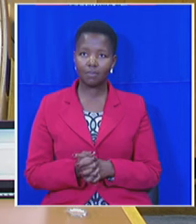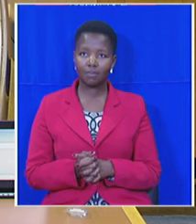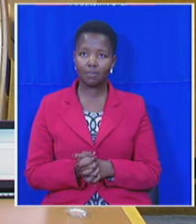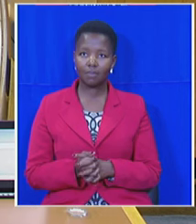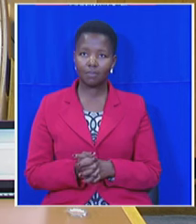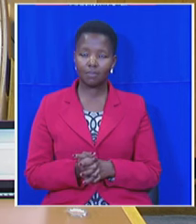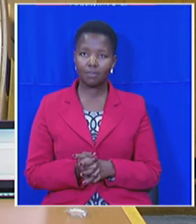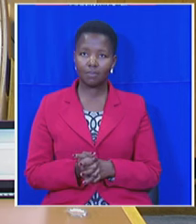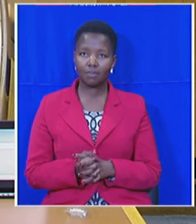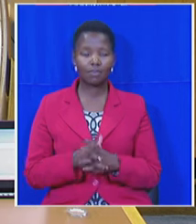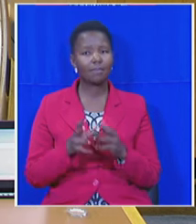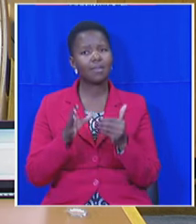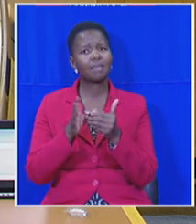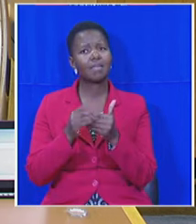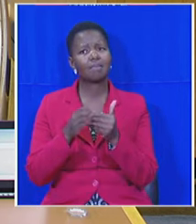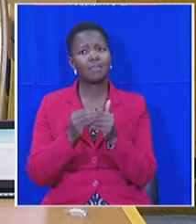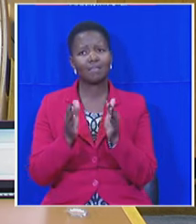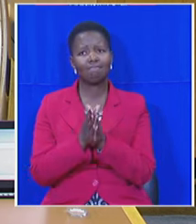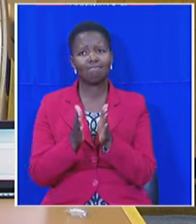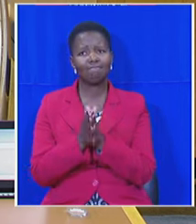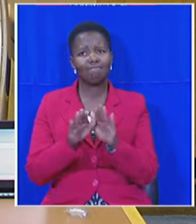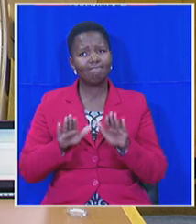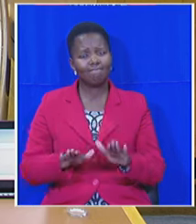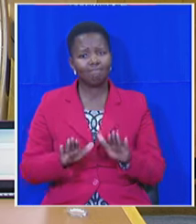Order, honourable members.